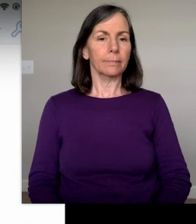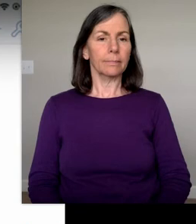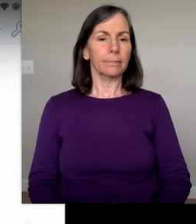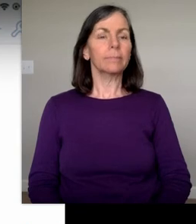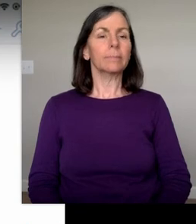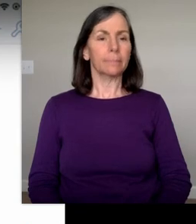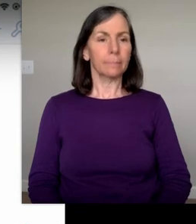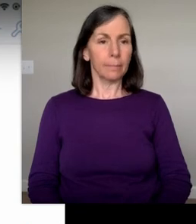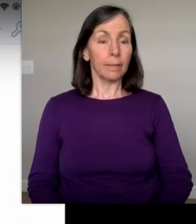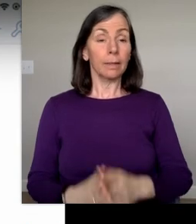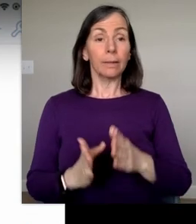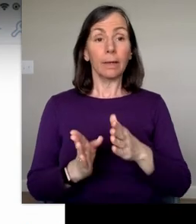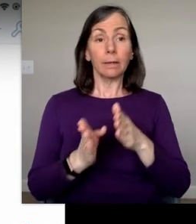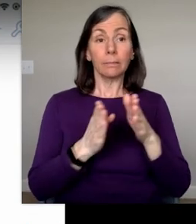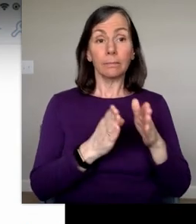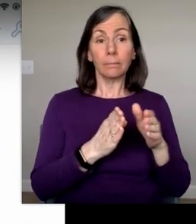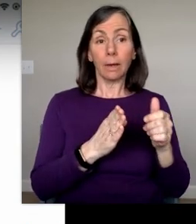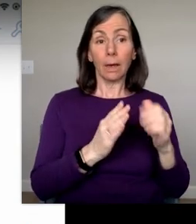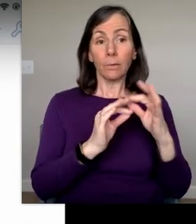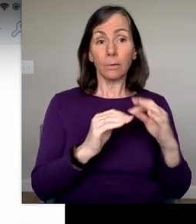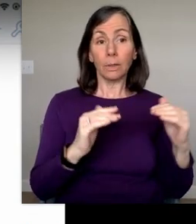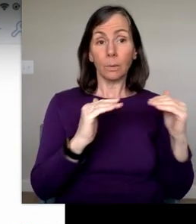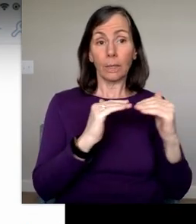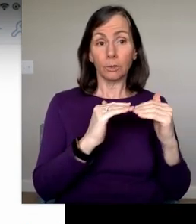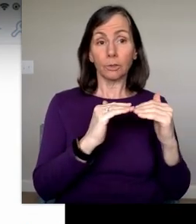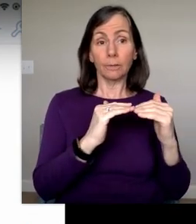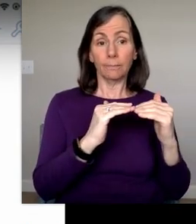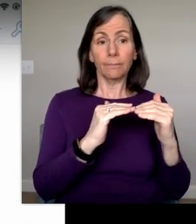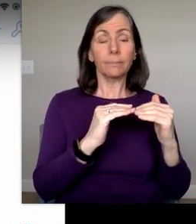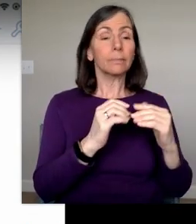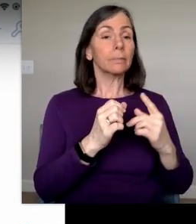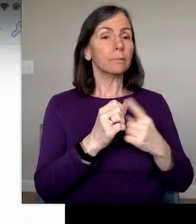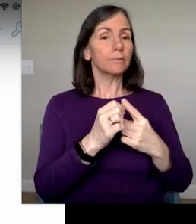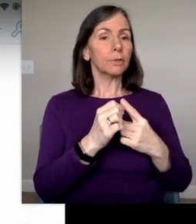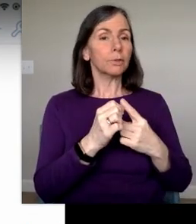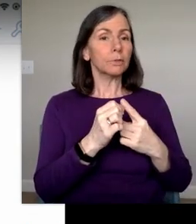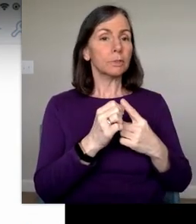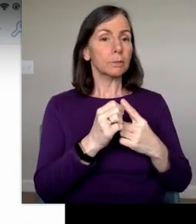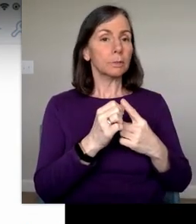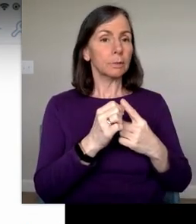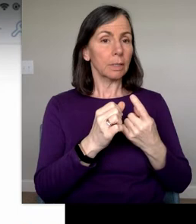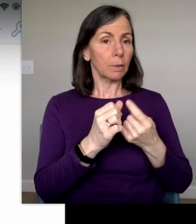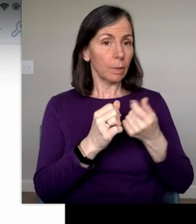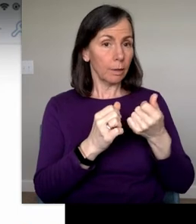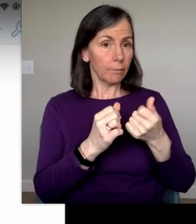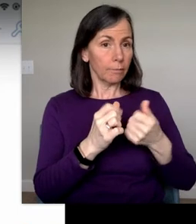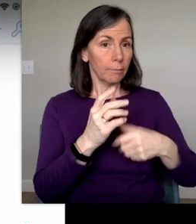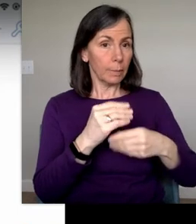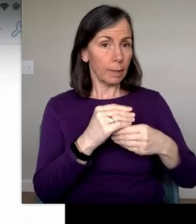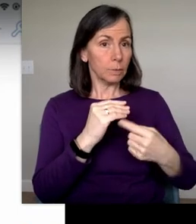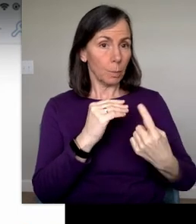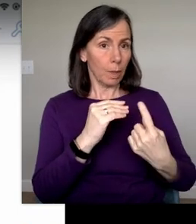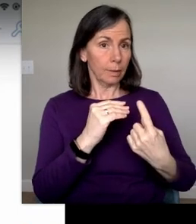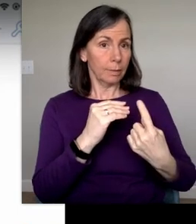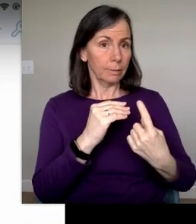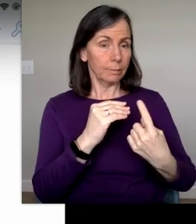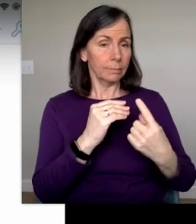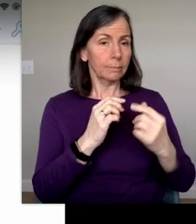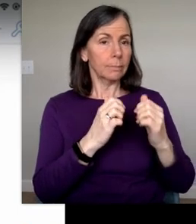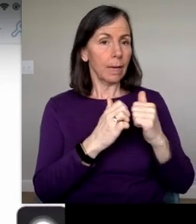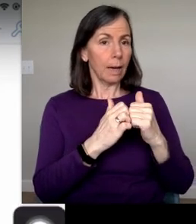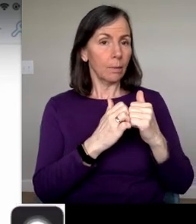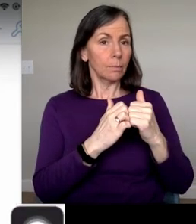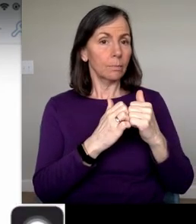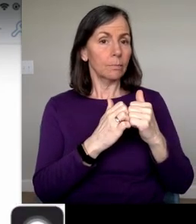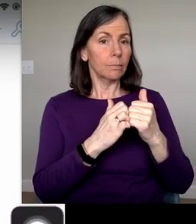For the other one, again, the first thing we need to get rid of is the plus 1.